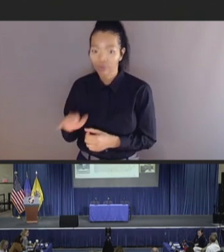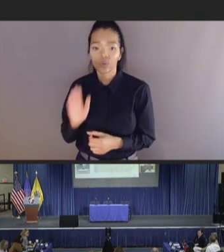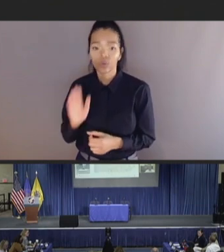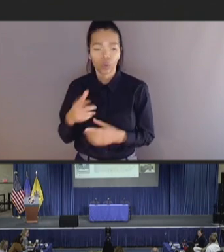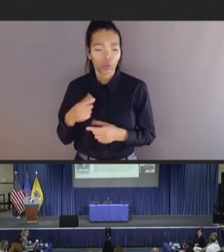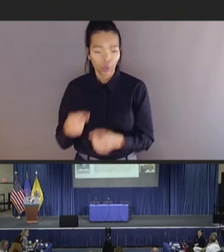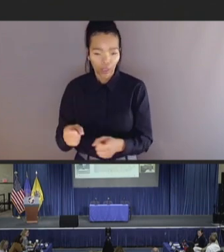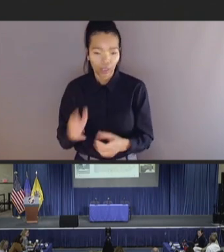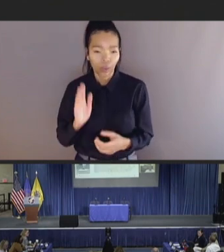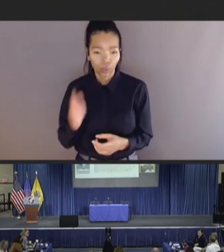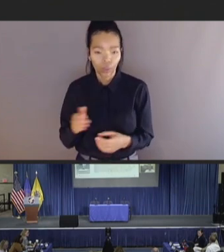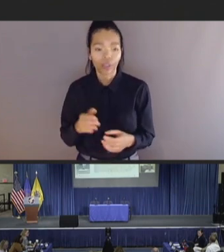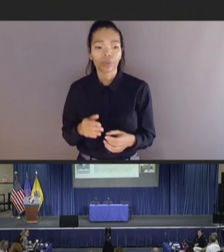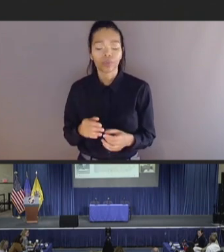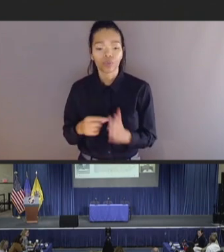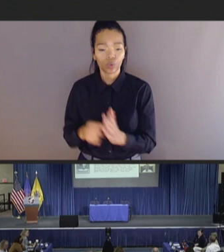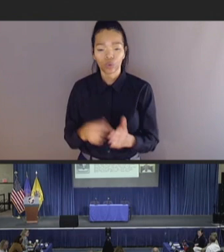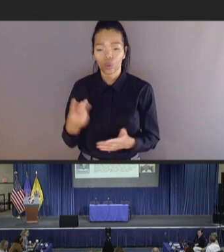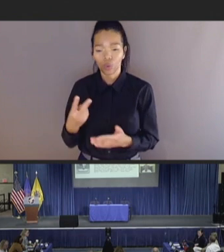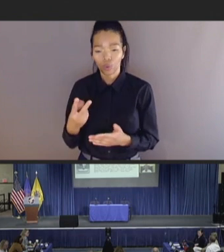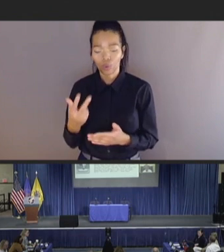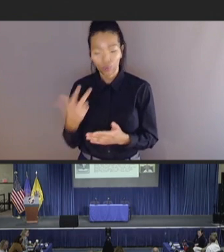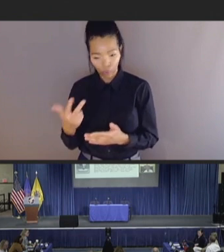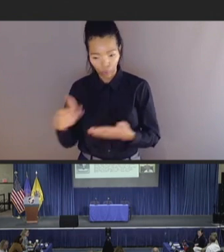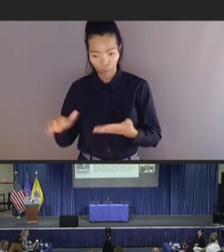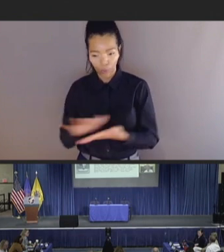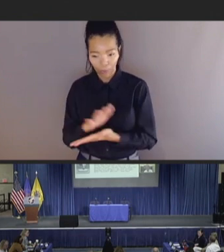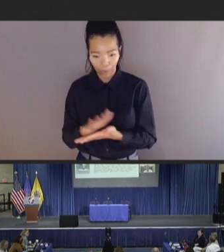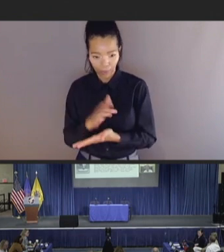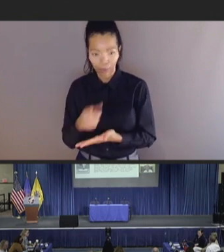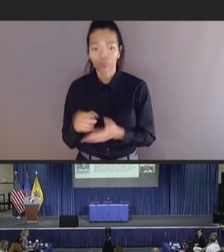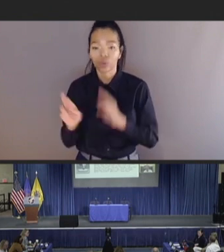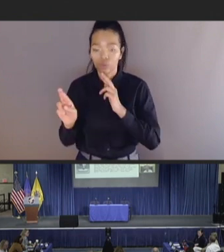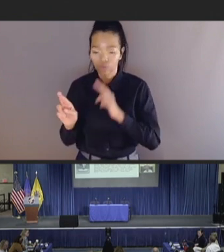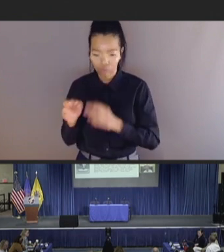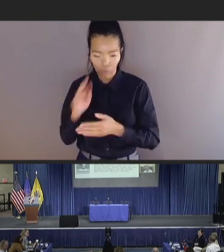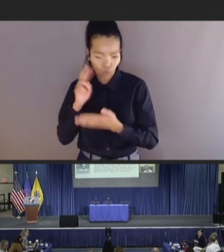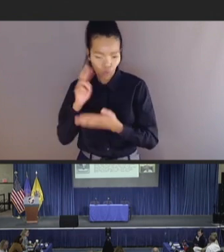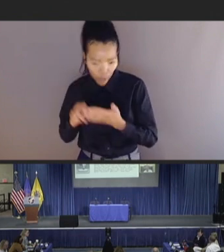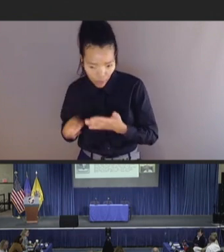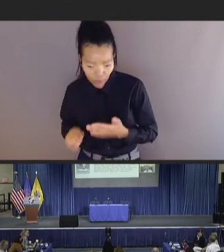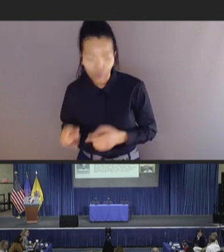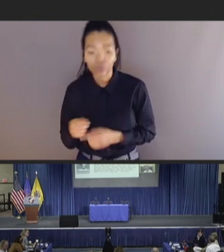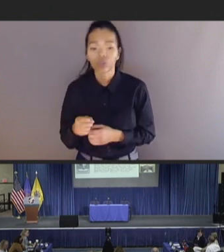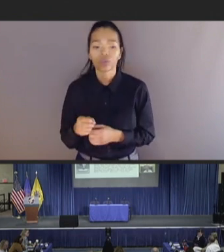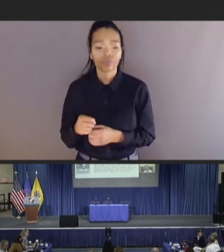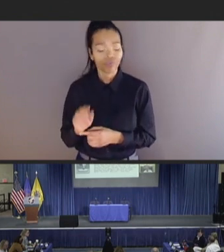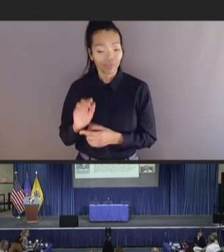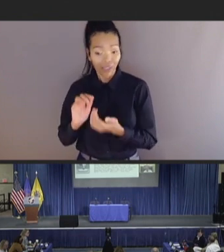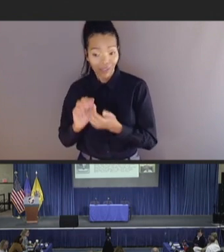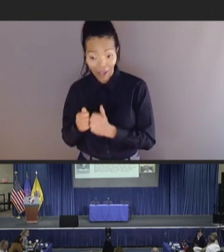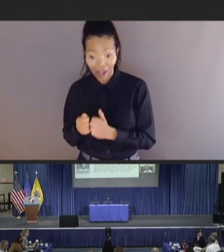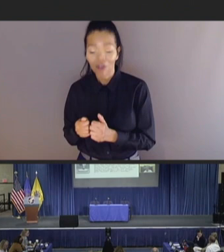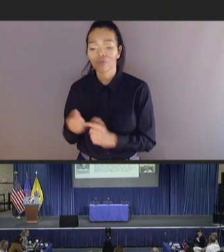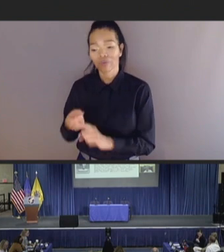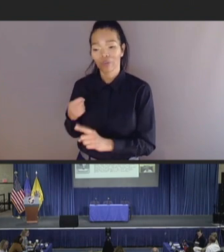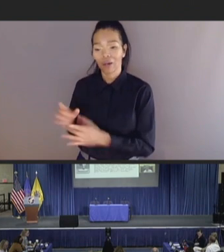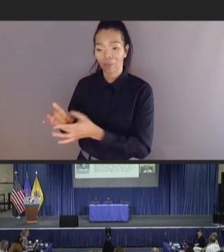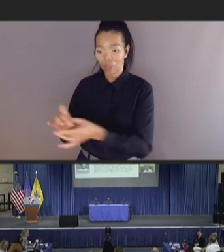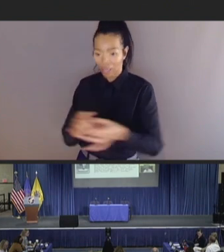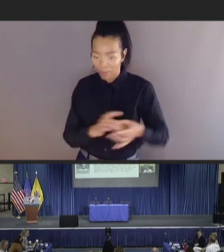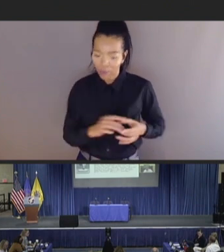recapitulate, 3 papers that again has been the result of an incredible collaboration between our lab and Bill and many